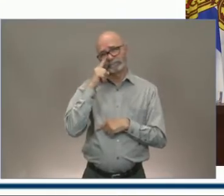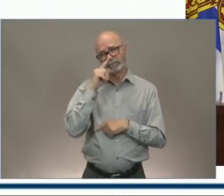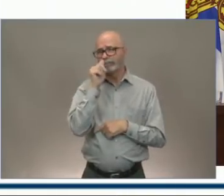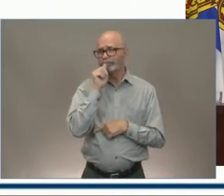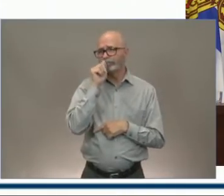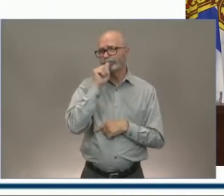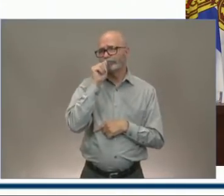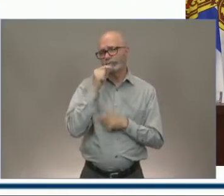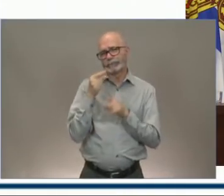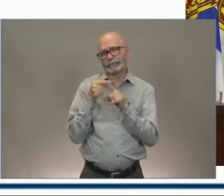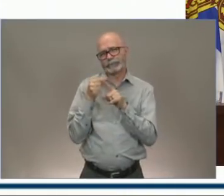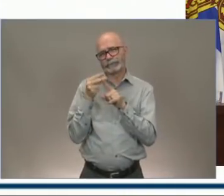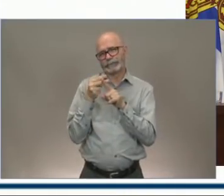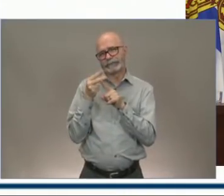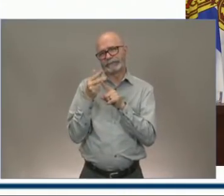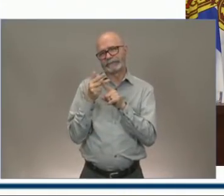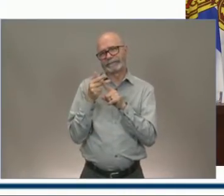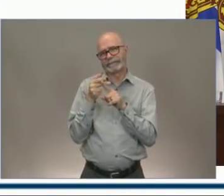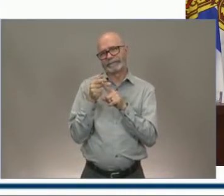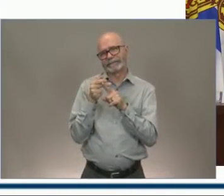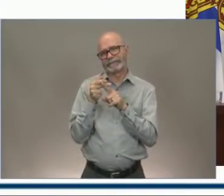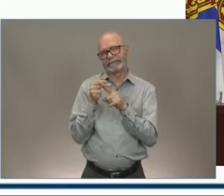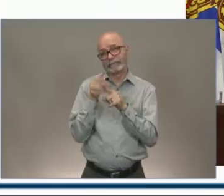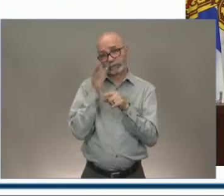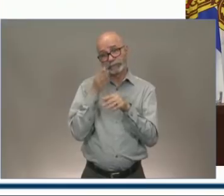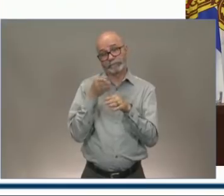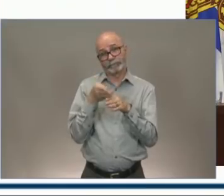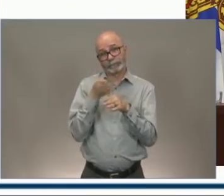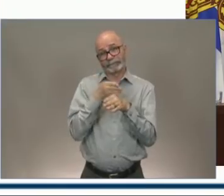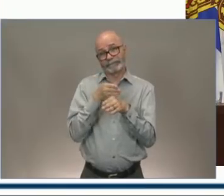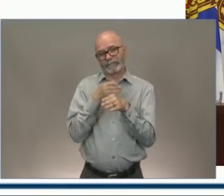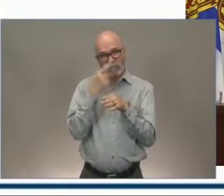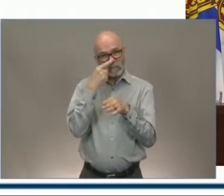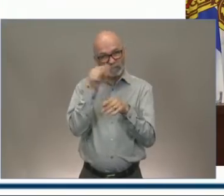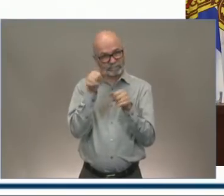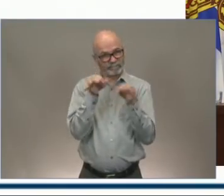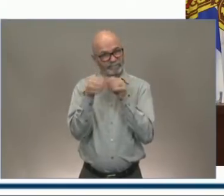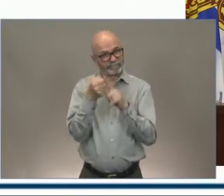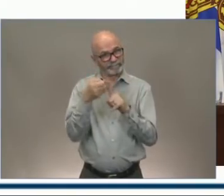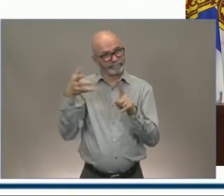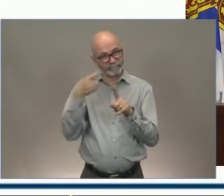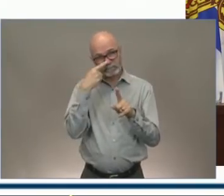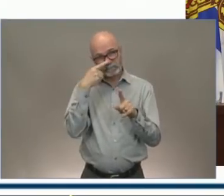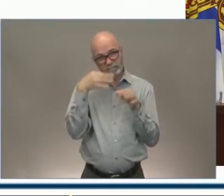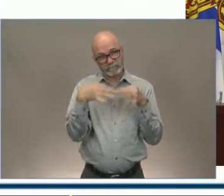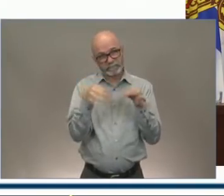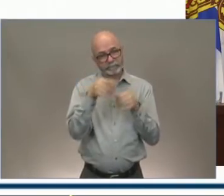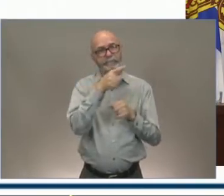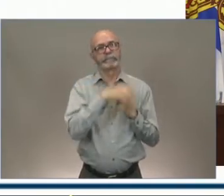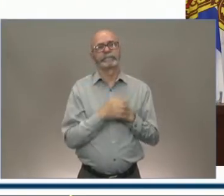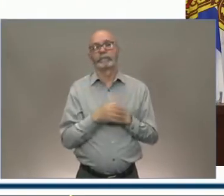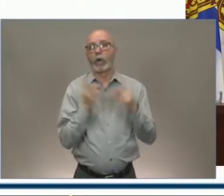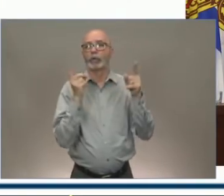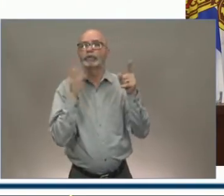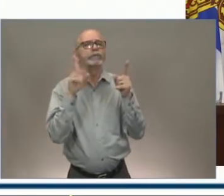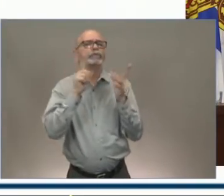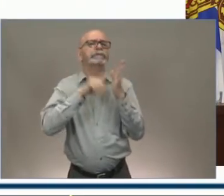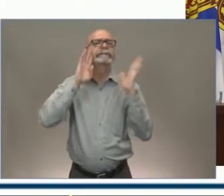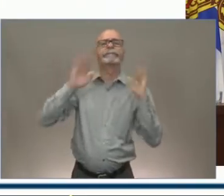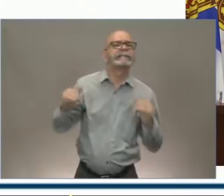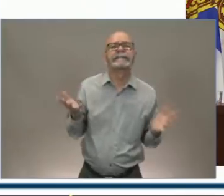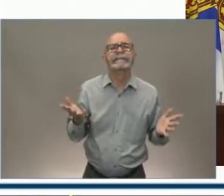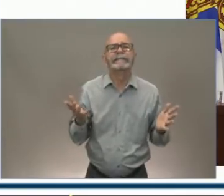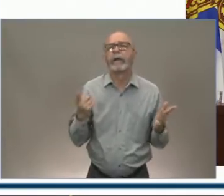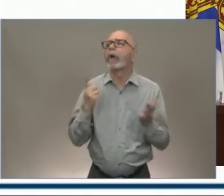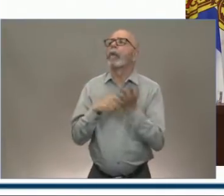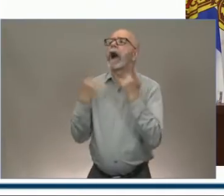little better. So, wondering if you could elaborate on that and just make it clear what changes we might expect in 2 to 3 months and what you're referring